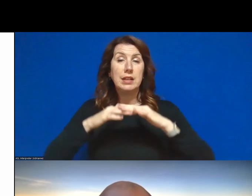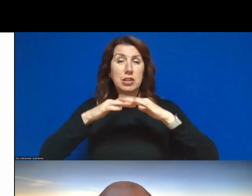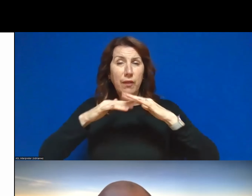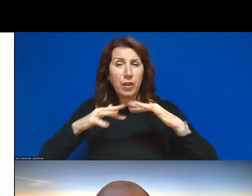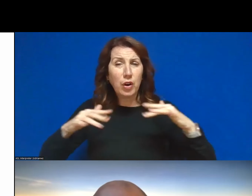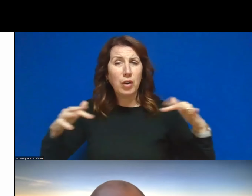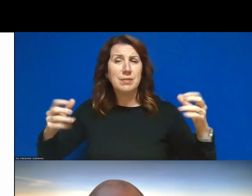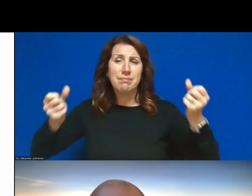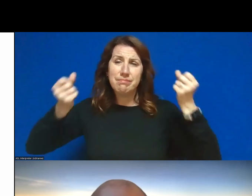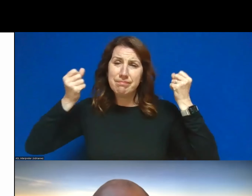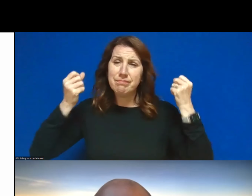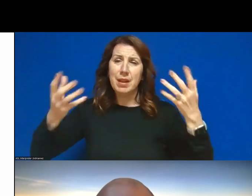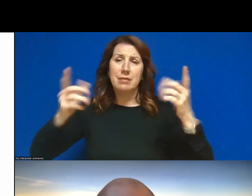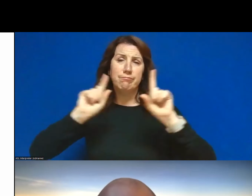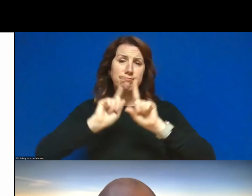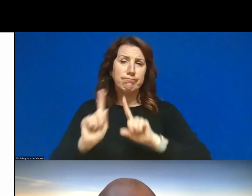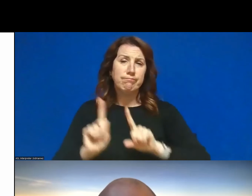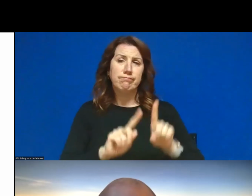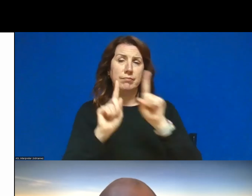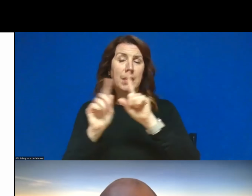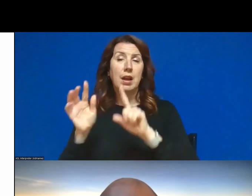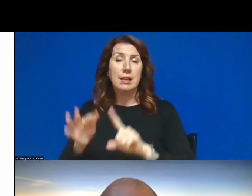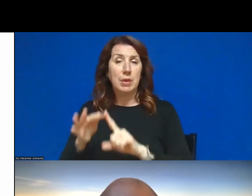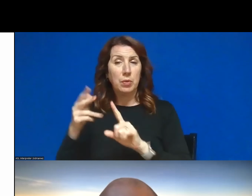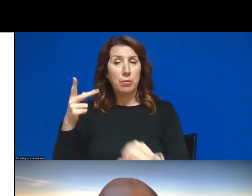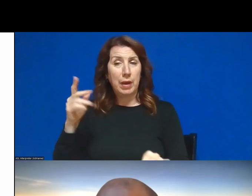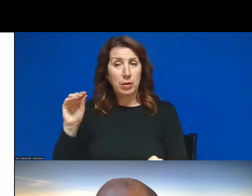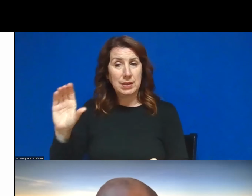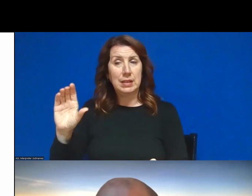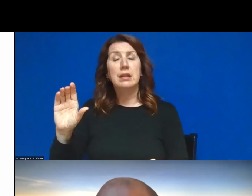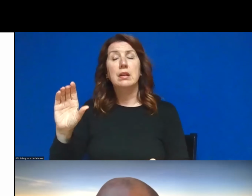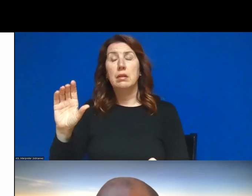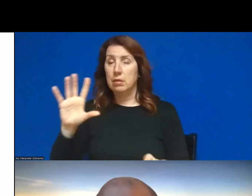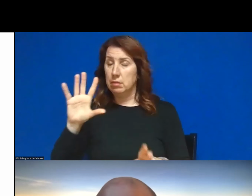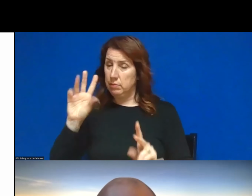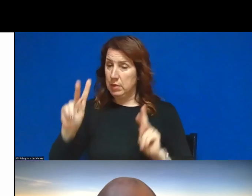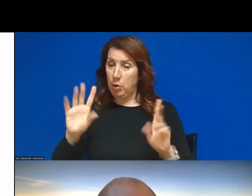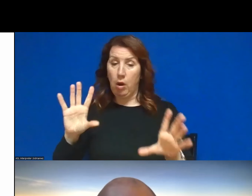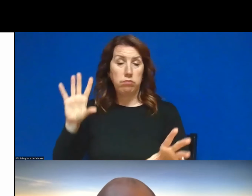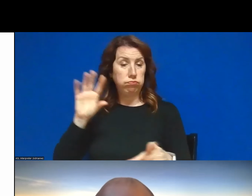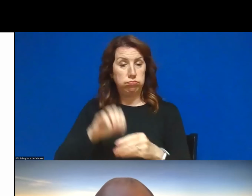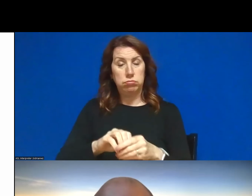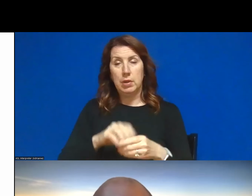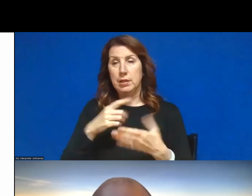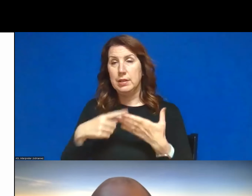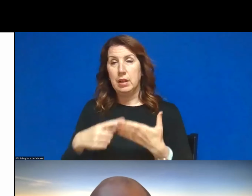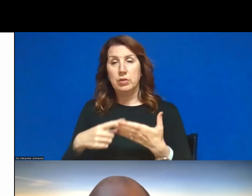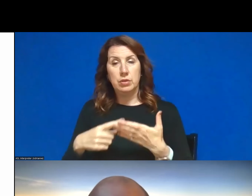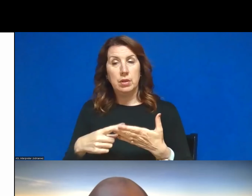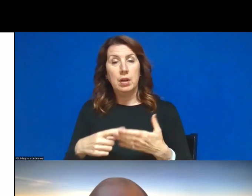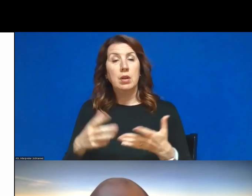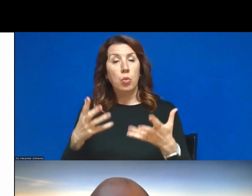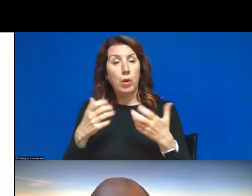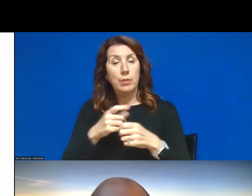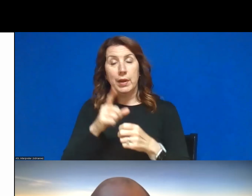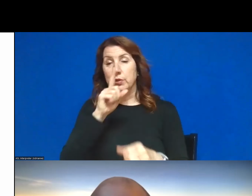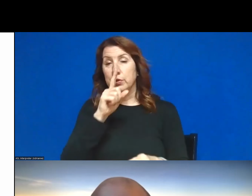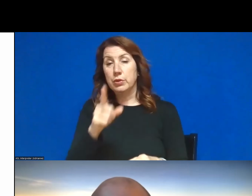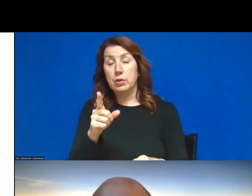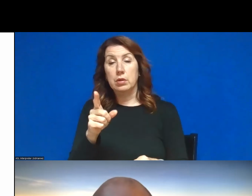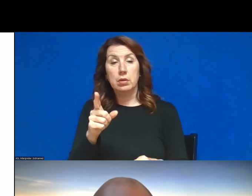of the disability community, especially people of color, are brought to the table for these discussions. So I just wanted to make sure